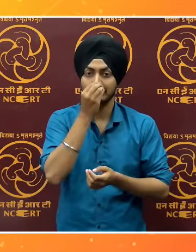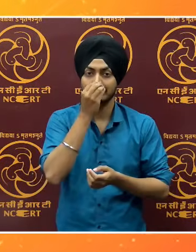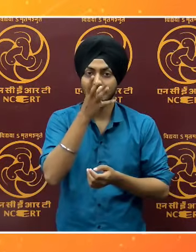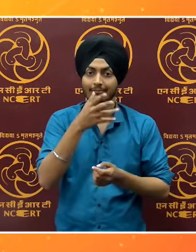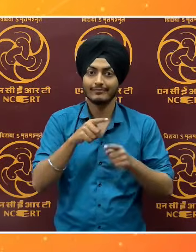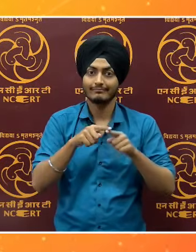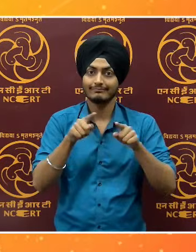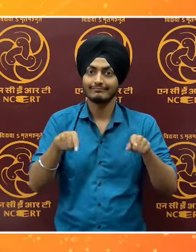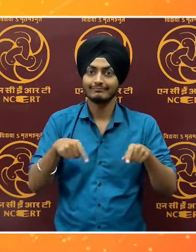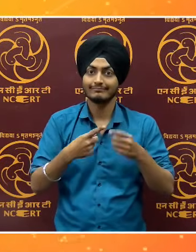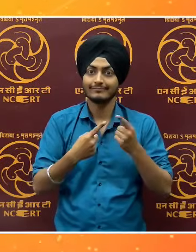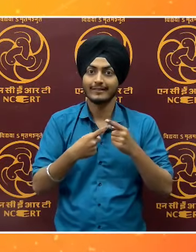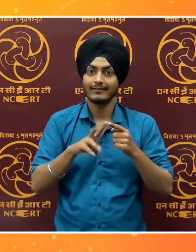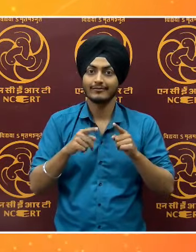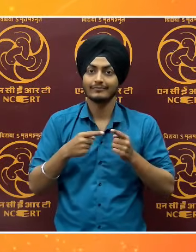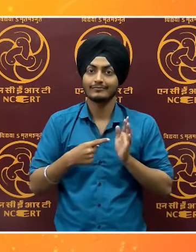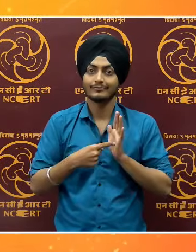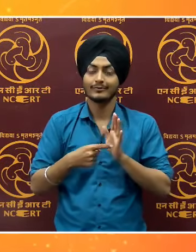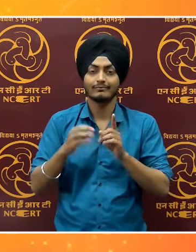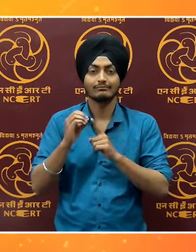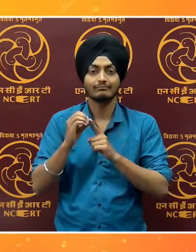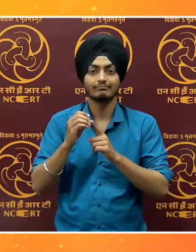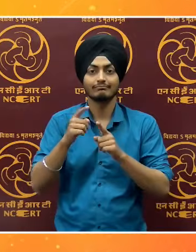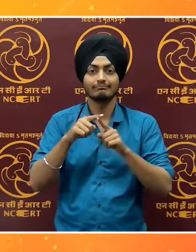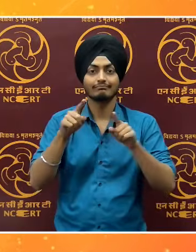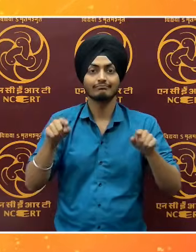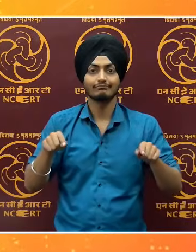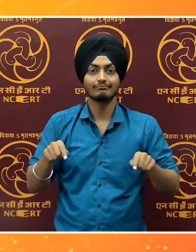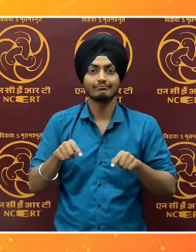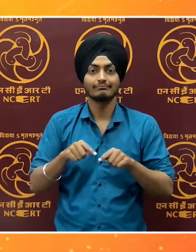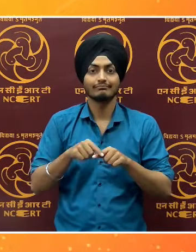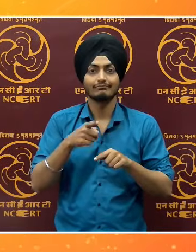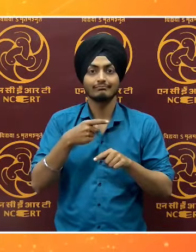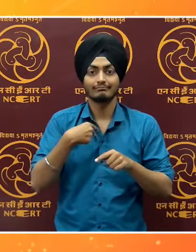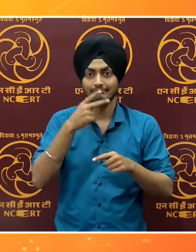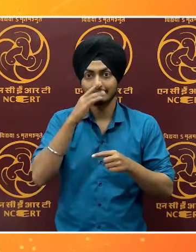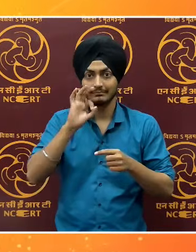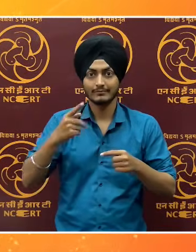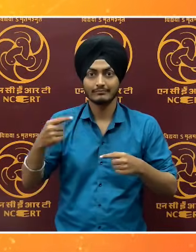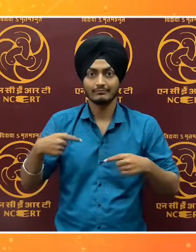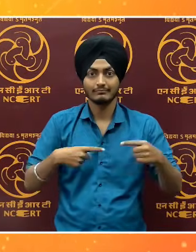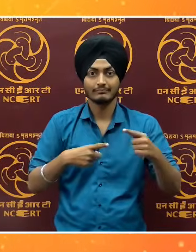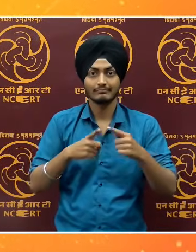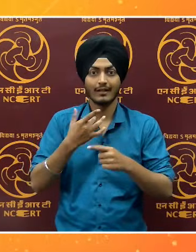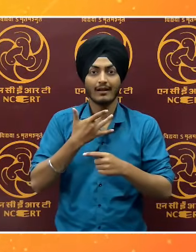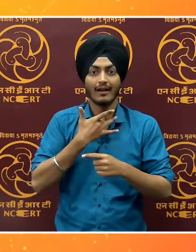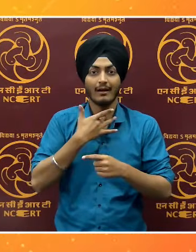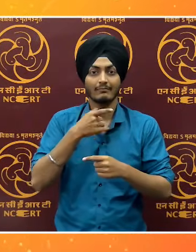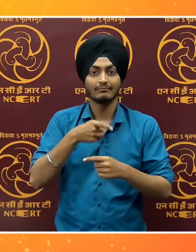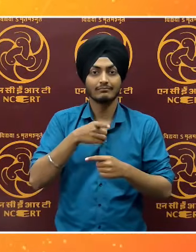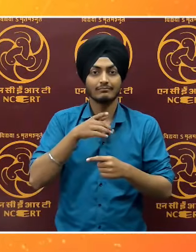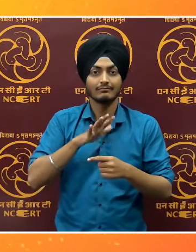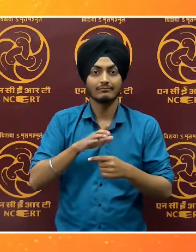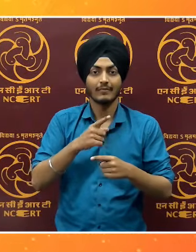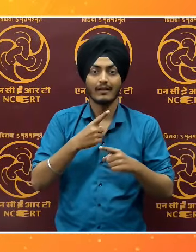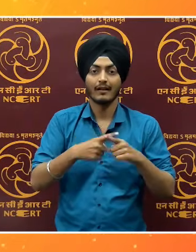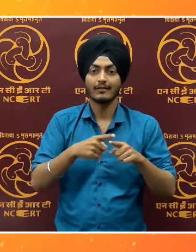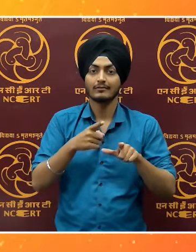here, okay, with a battery and ammeter connected in series. There is a gap here, that is